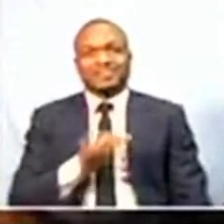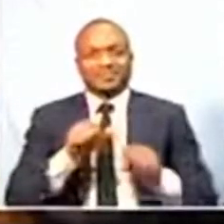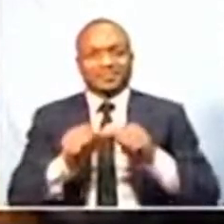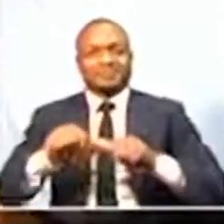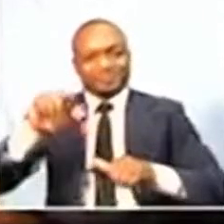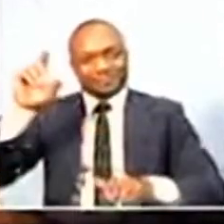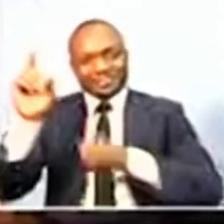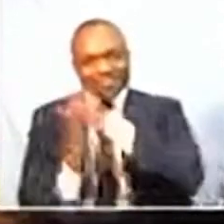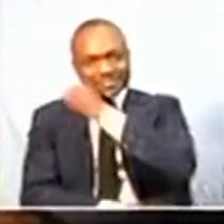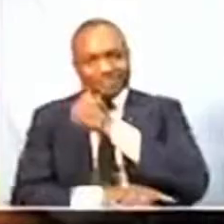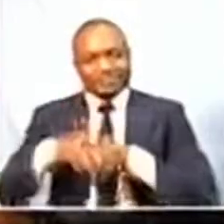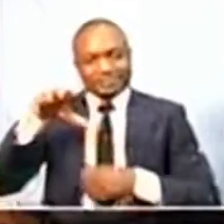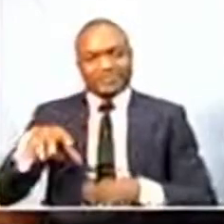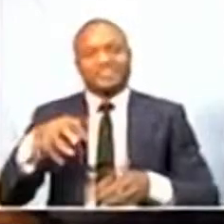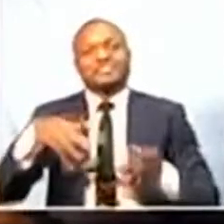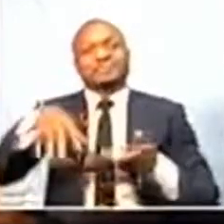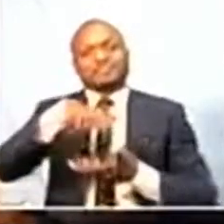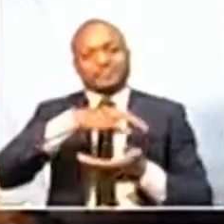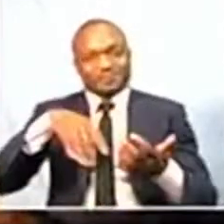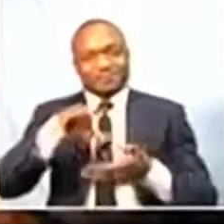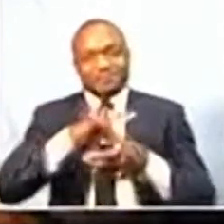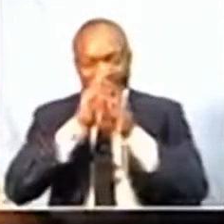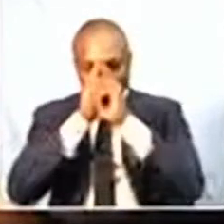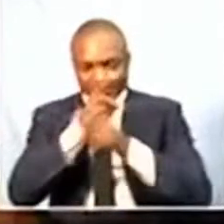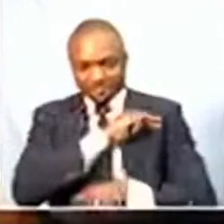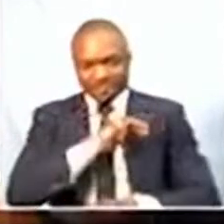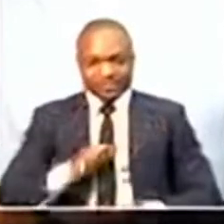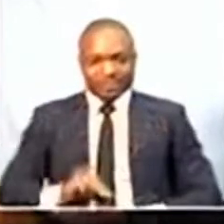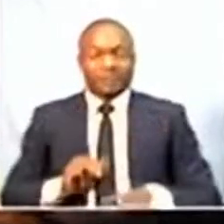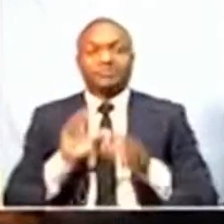Honorable Member for Mandevu.